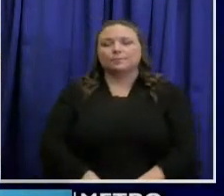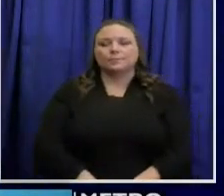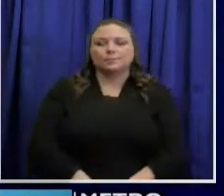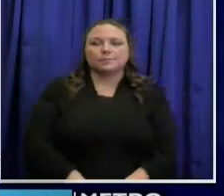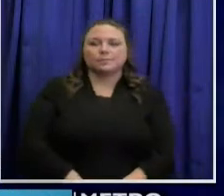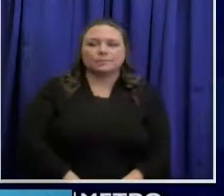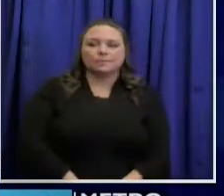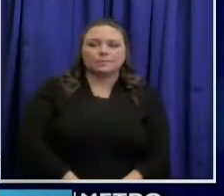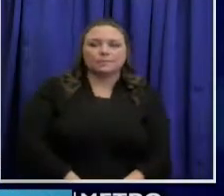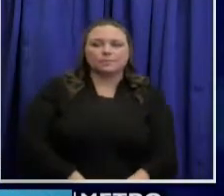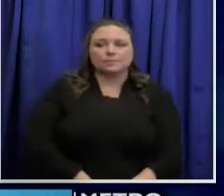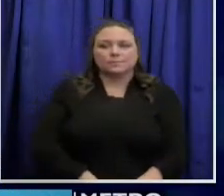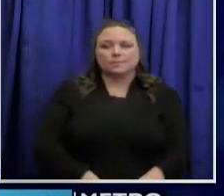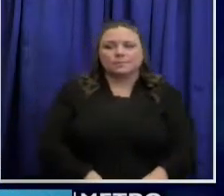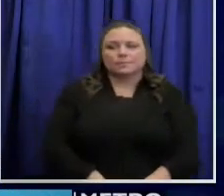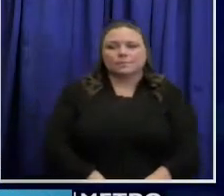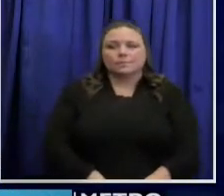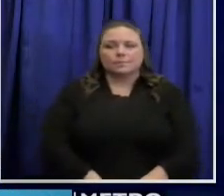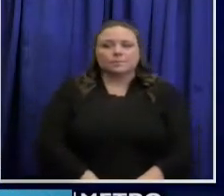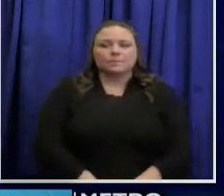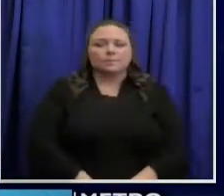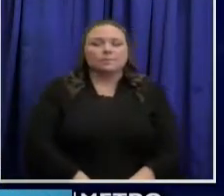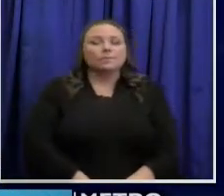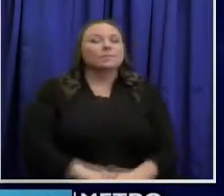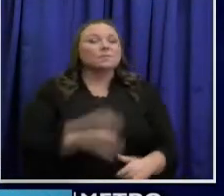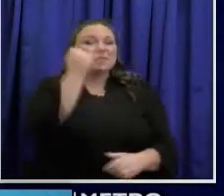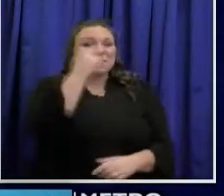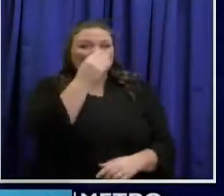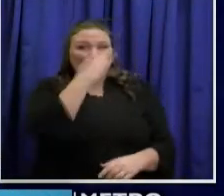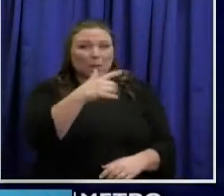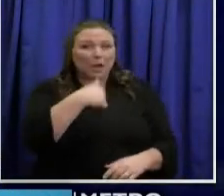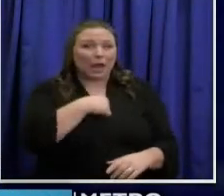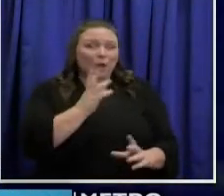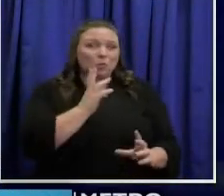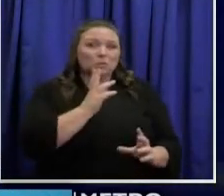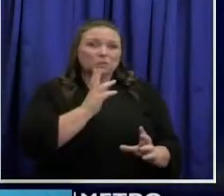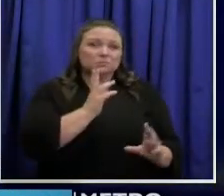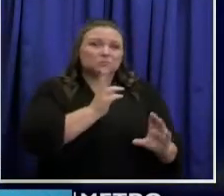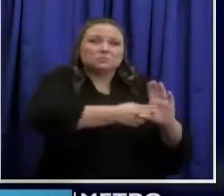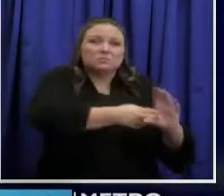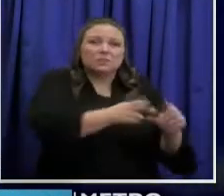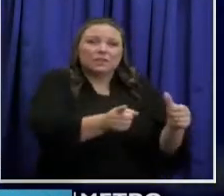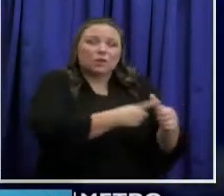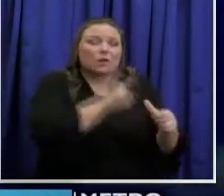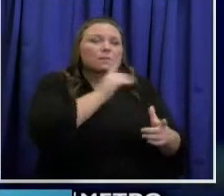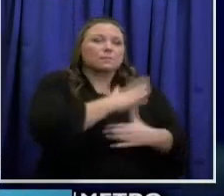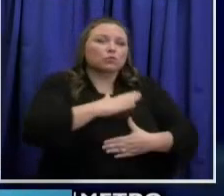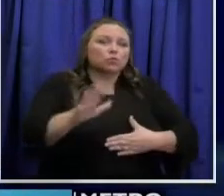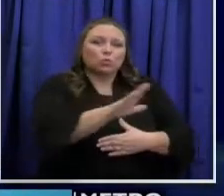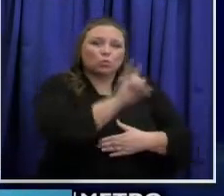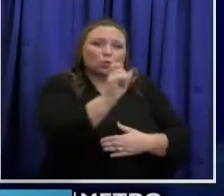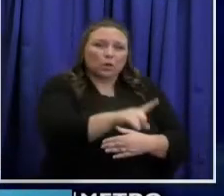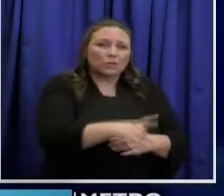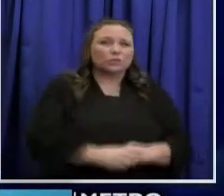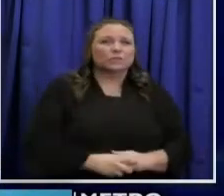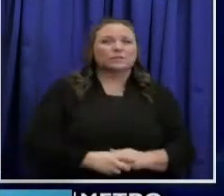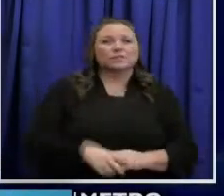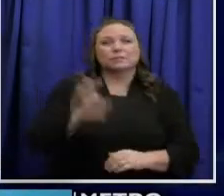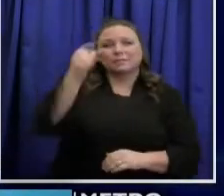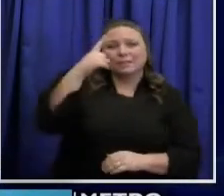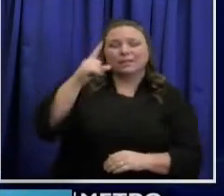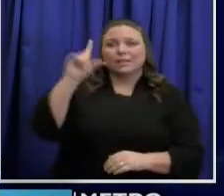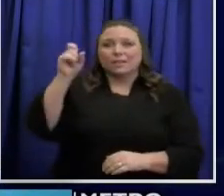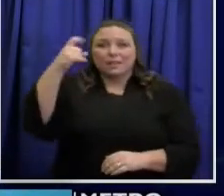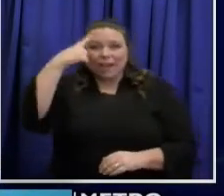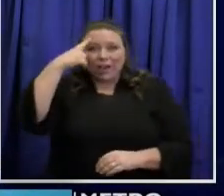Well, Kathleen, if you don't mind, let me jump in first. I appreciate your question, and the inconsistencies in government